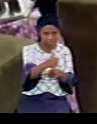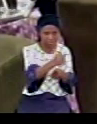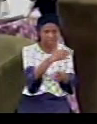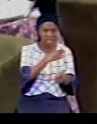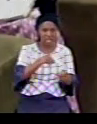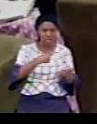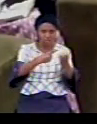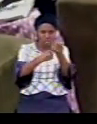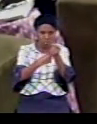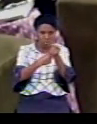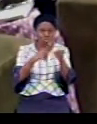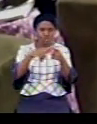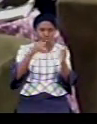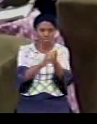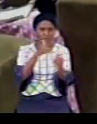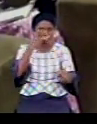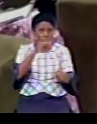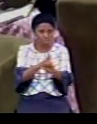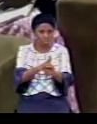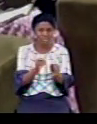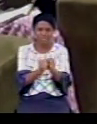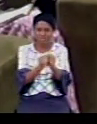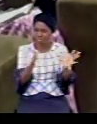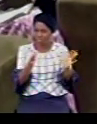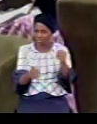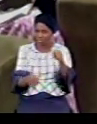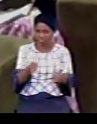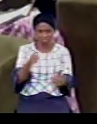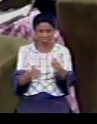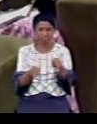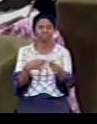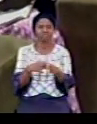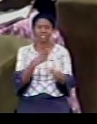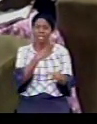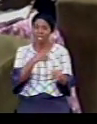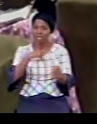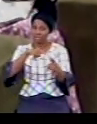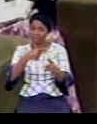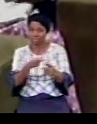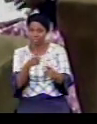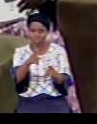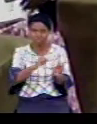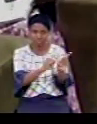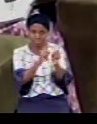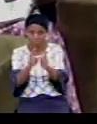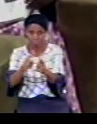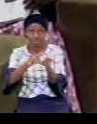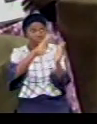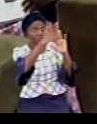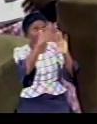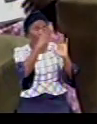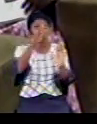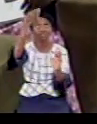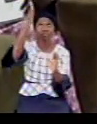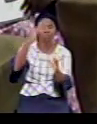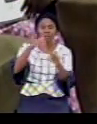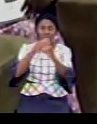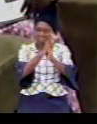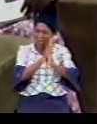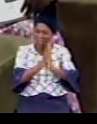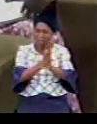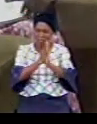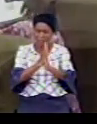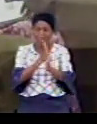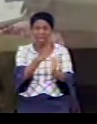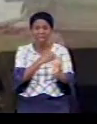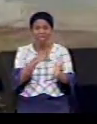on to that promise without wavering. And then you go to the presence of God in prayer. And